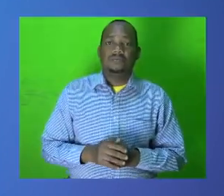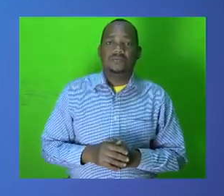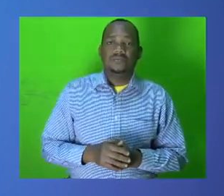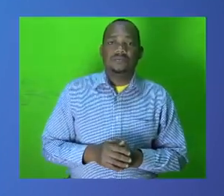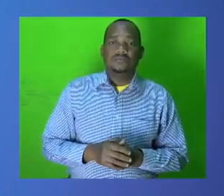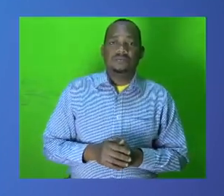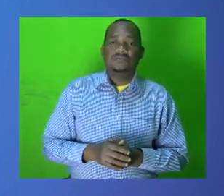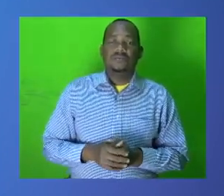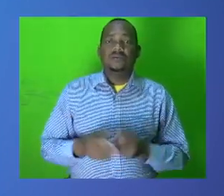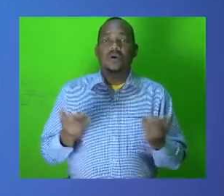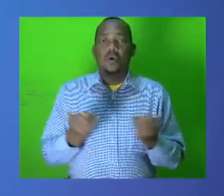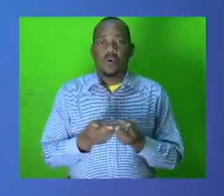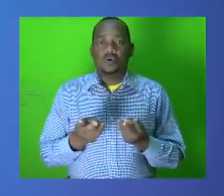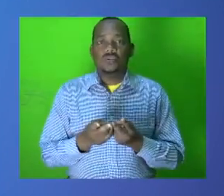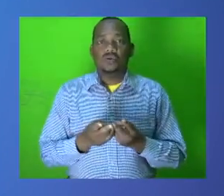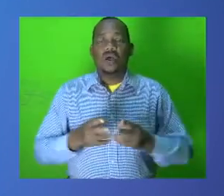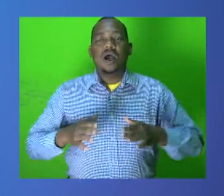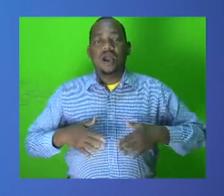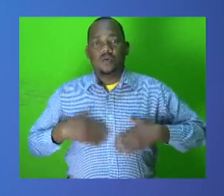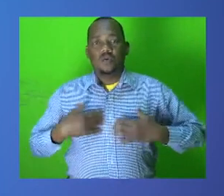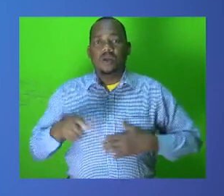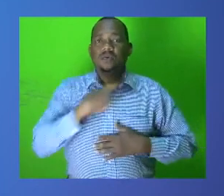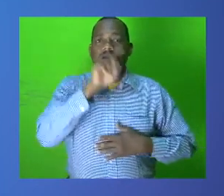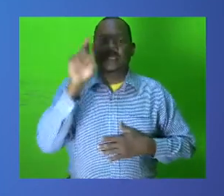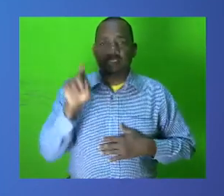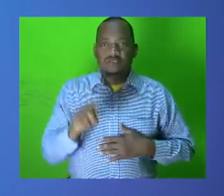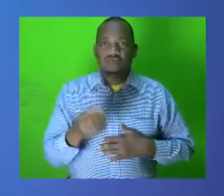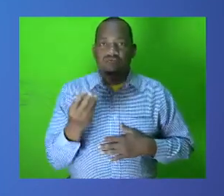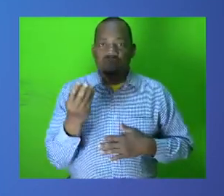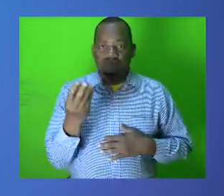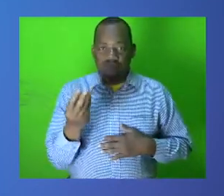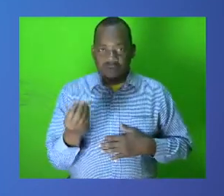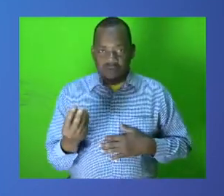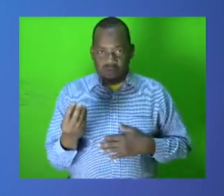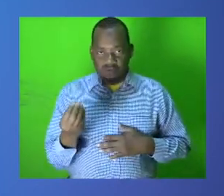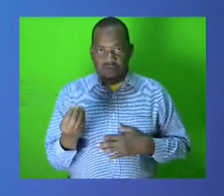Also, my dear students, I wanted to ask you a few questions.